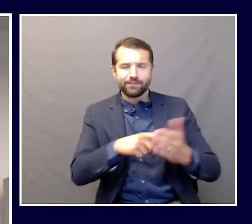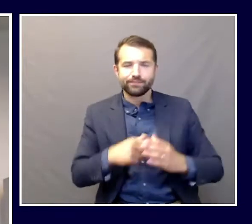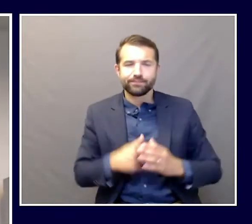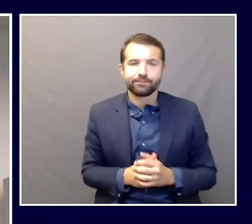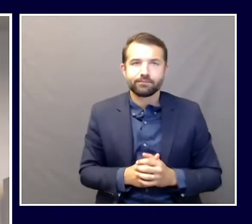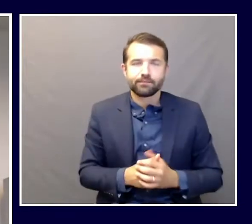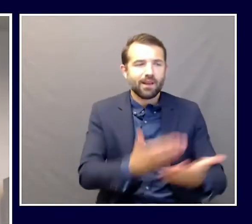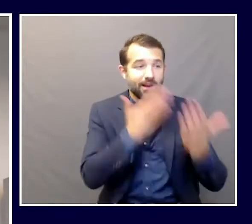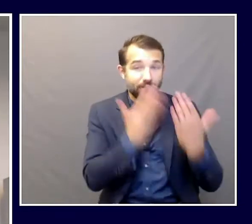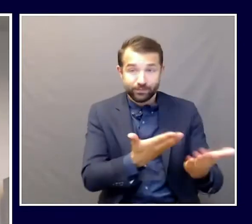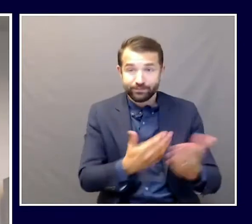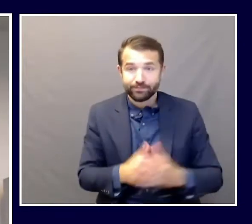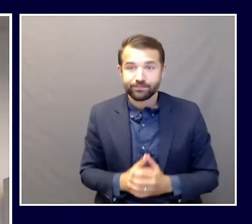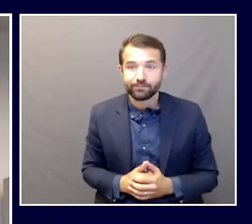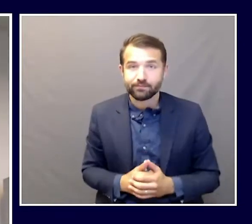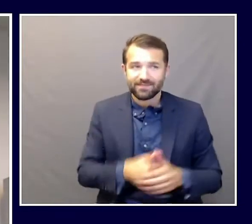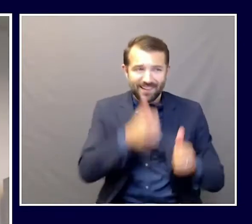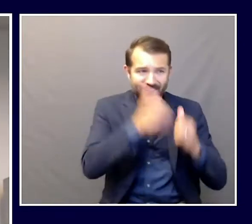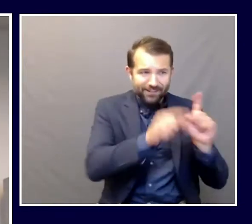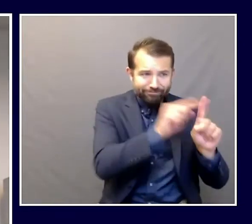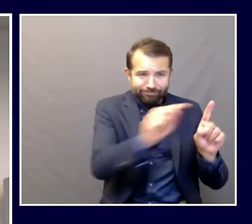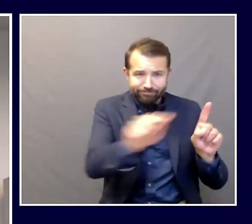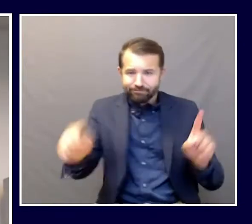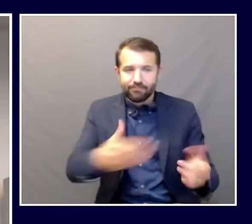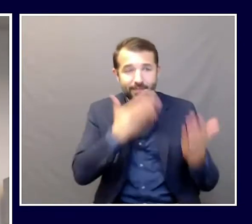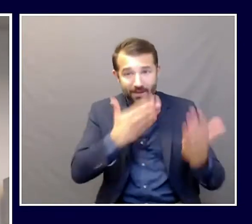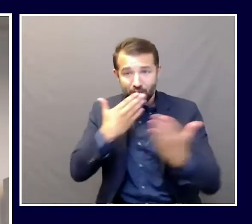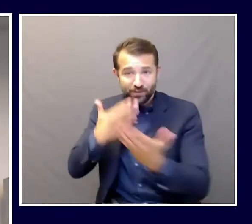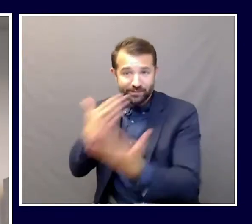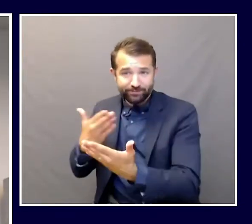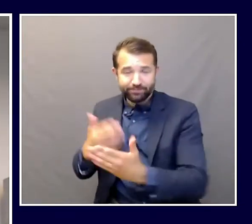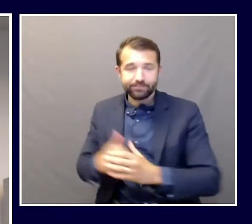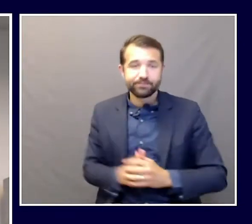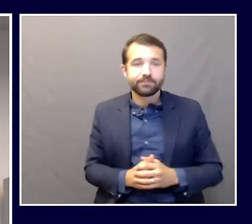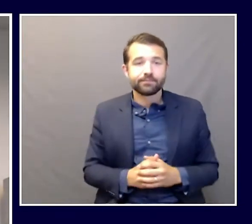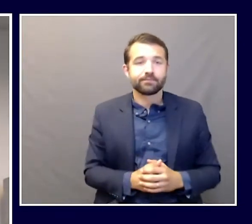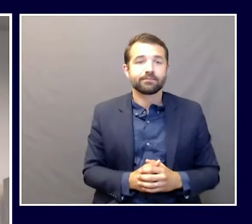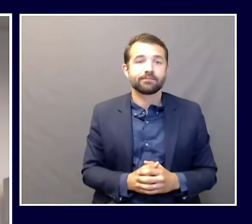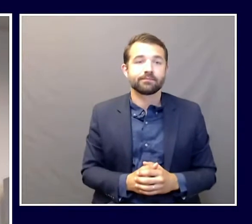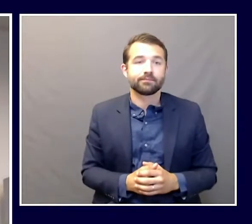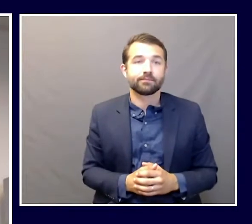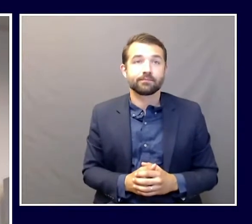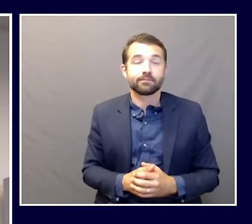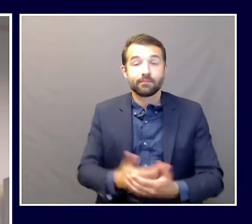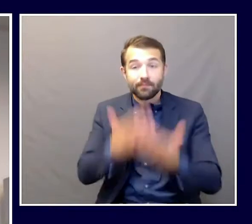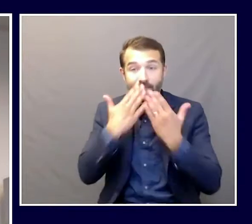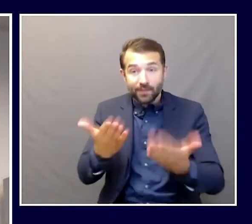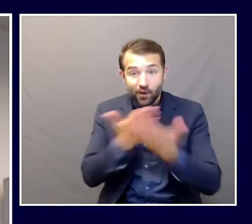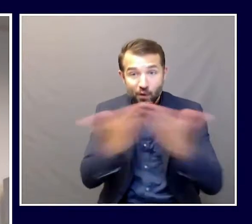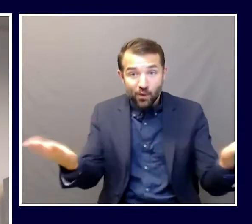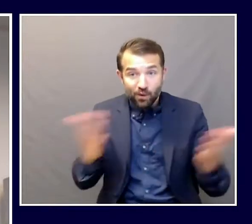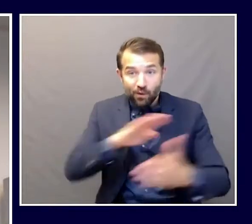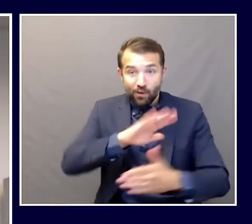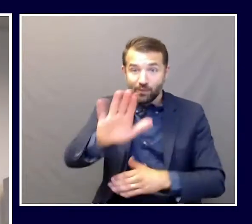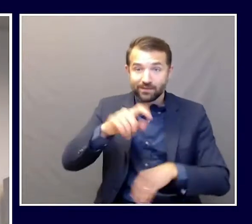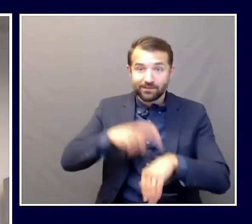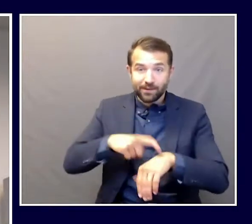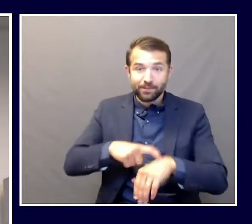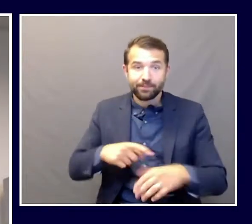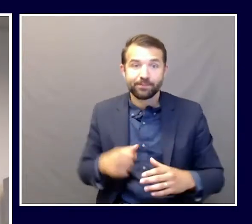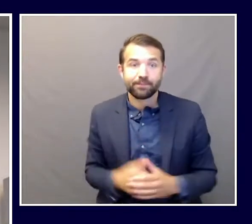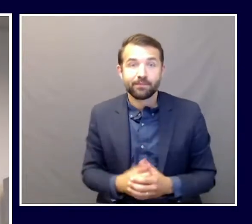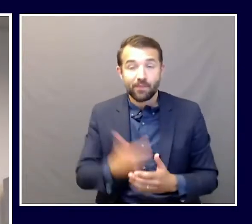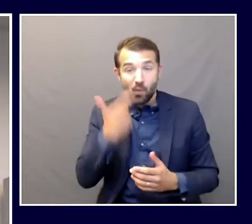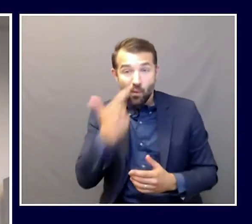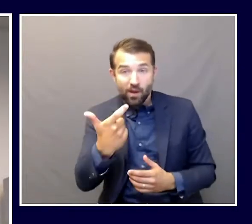to every single person at the entire agency. So with that, thanks to everyone for taking some time to join in today. Very